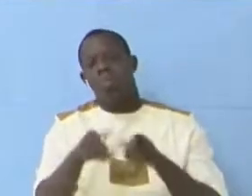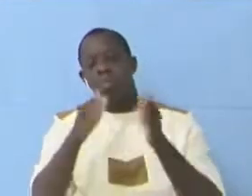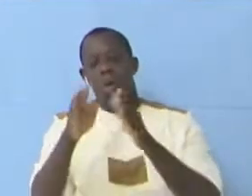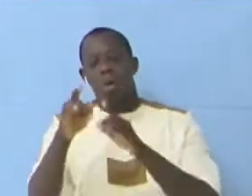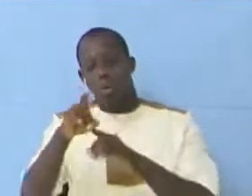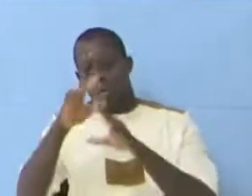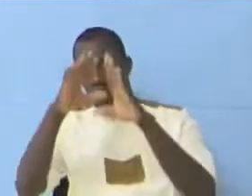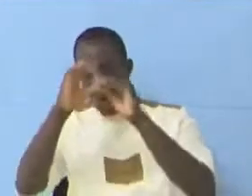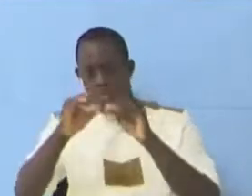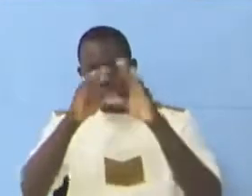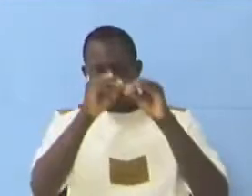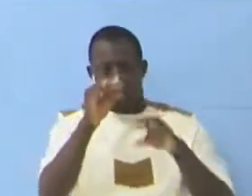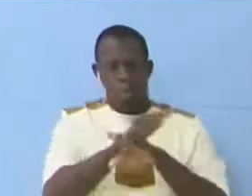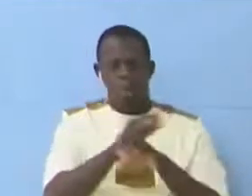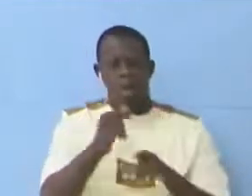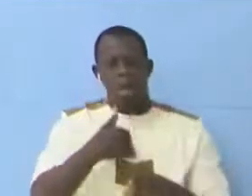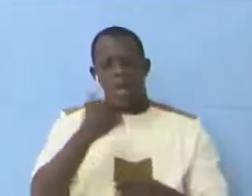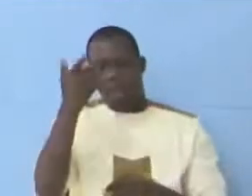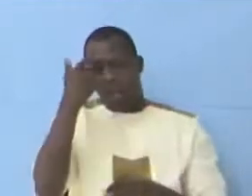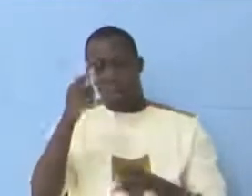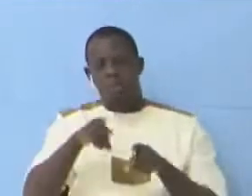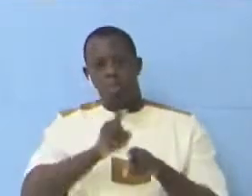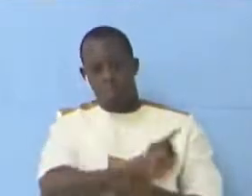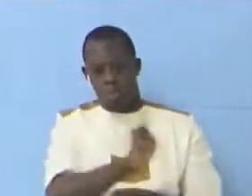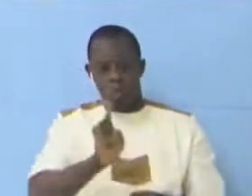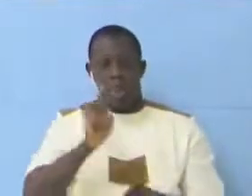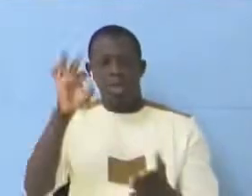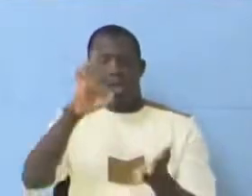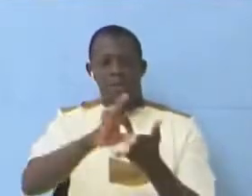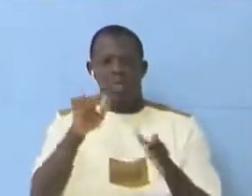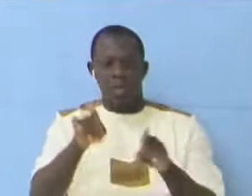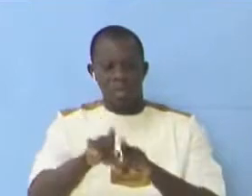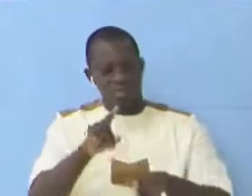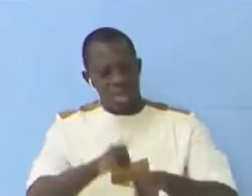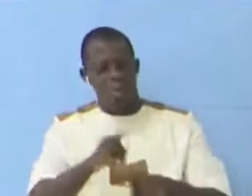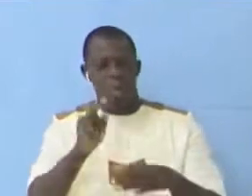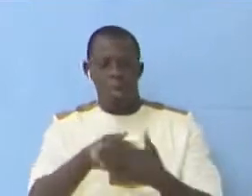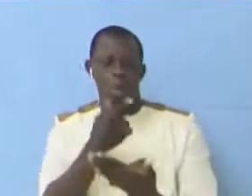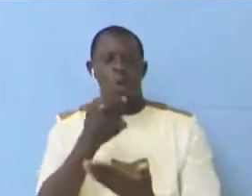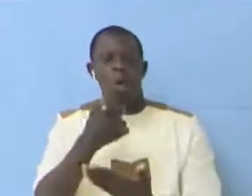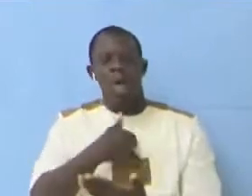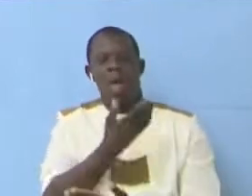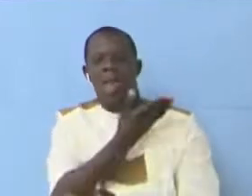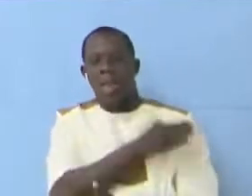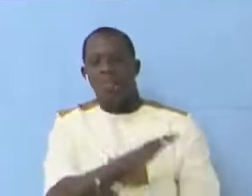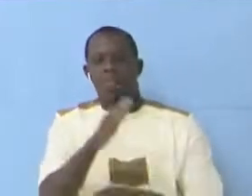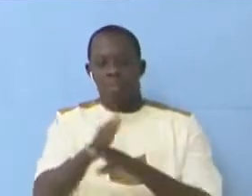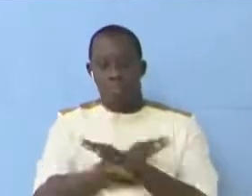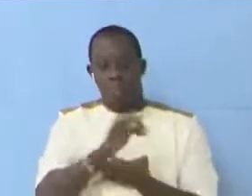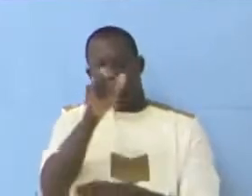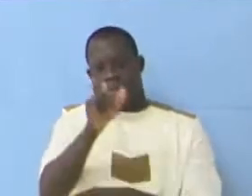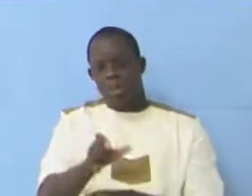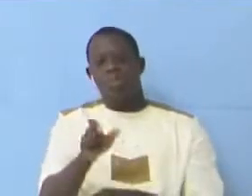think we traveled around the same time, or I left before him, because he also came around the same time from Kenya.